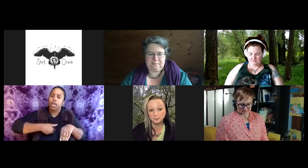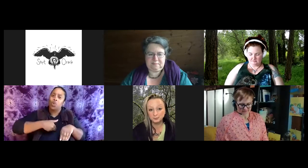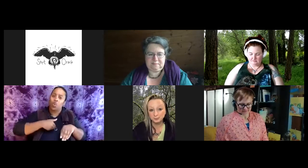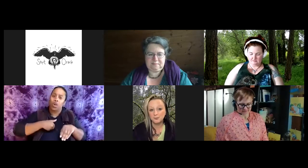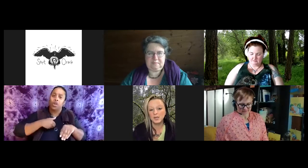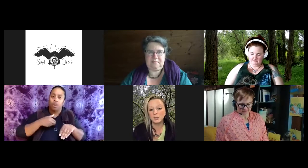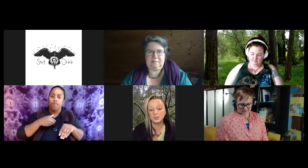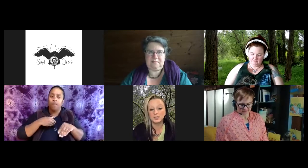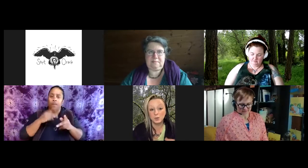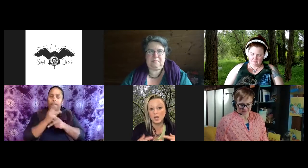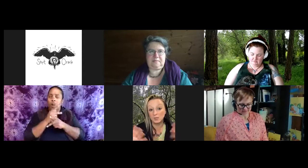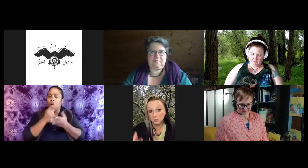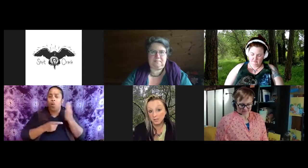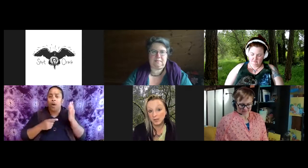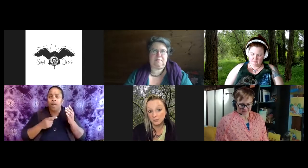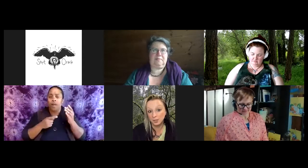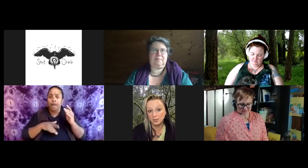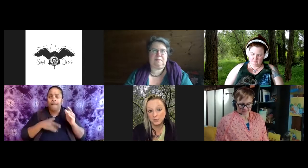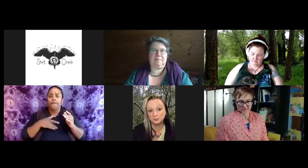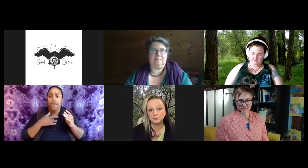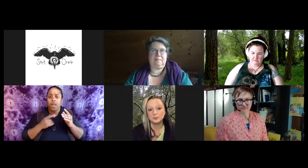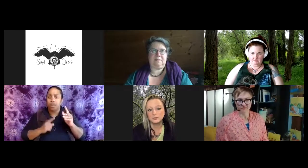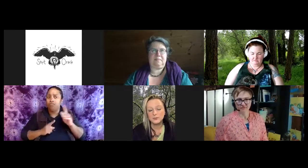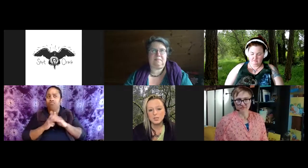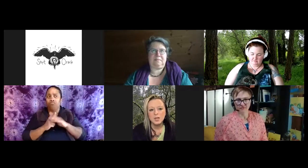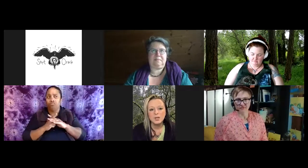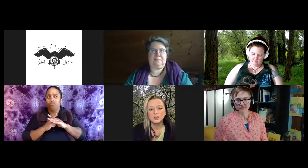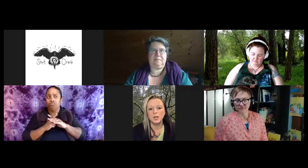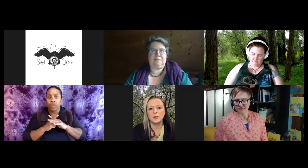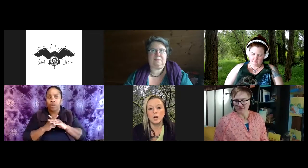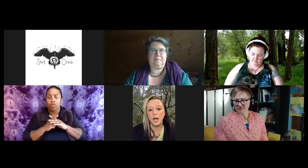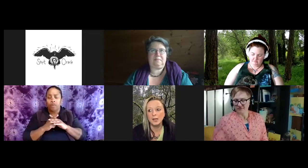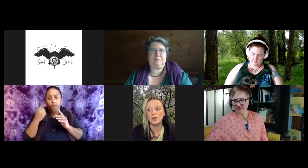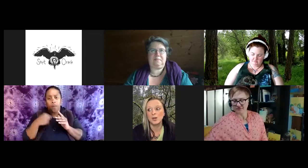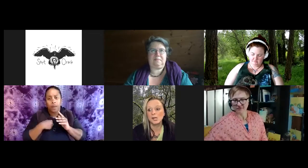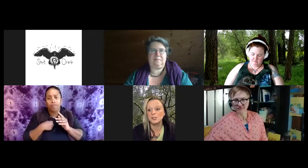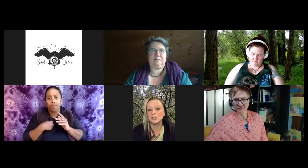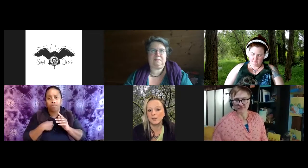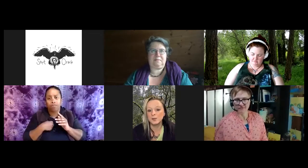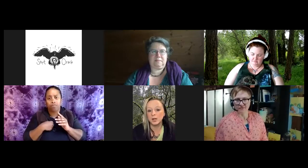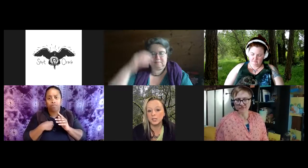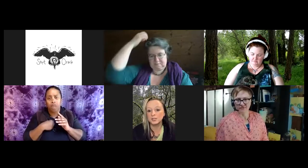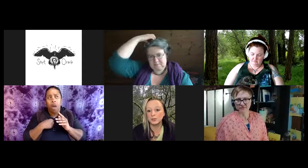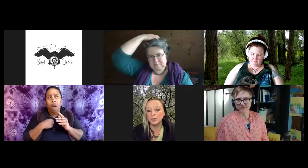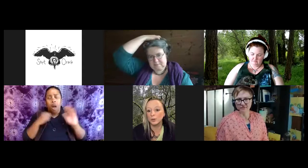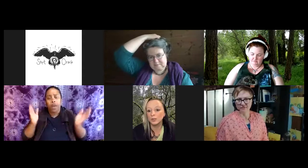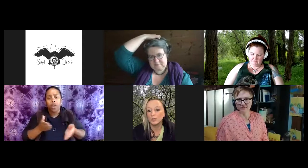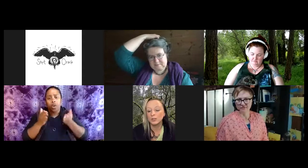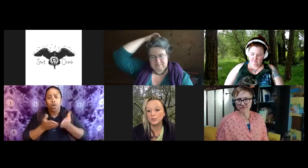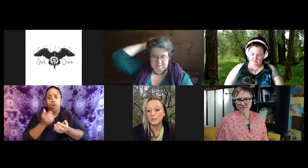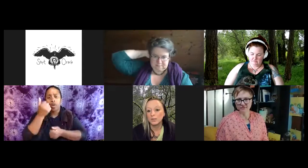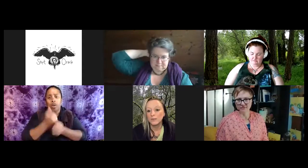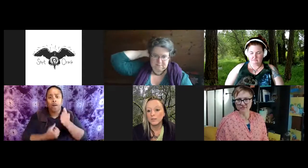me and what's going on in my life currently. So I encourage everybody to,